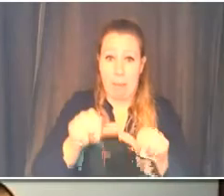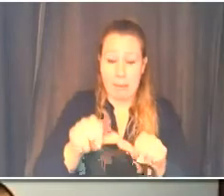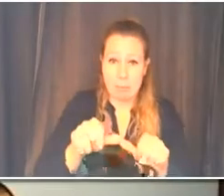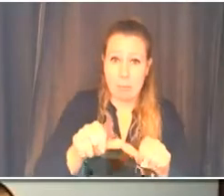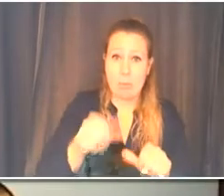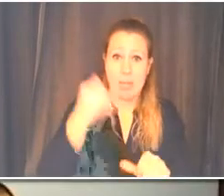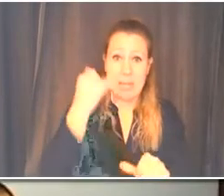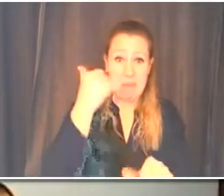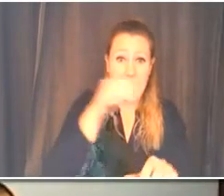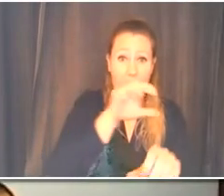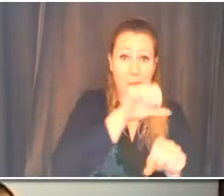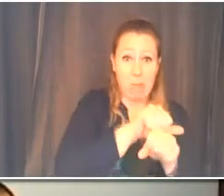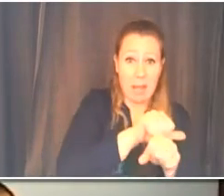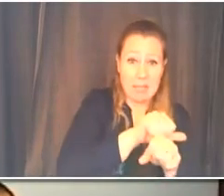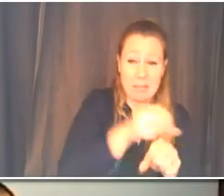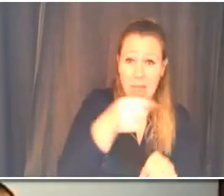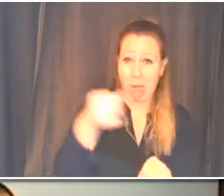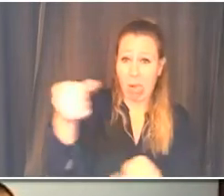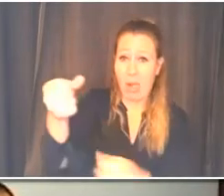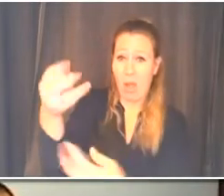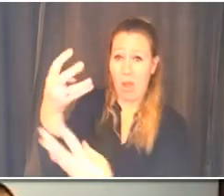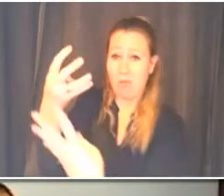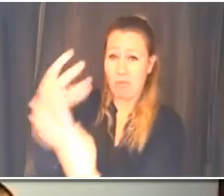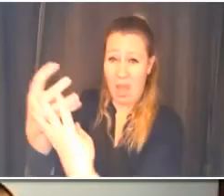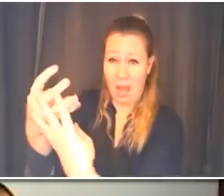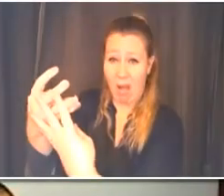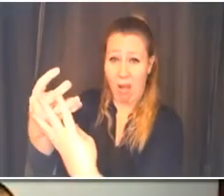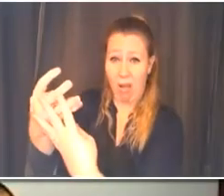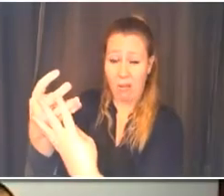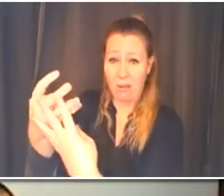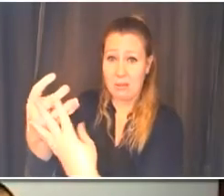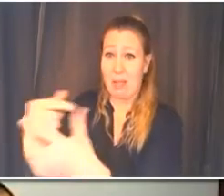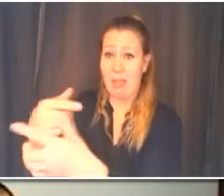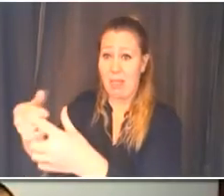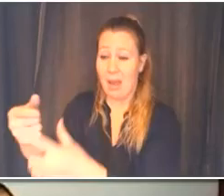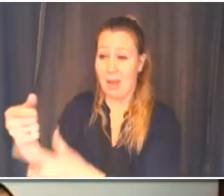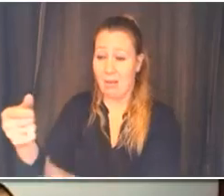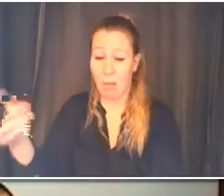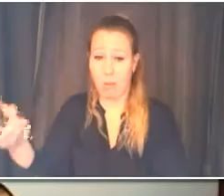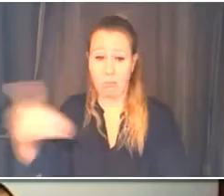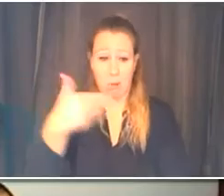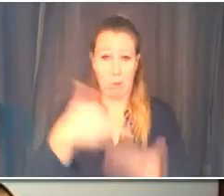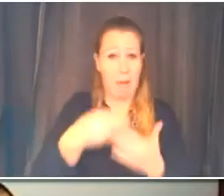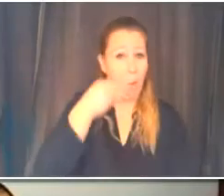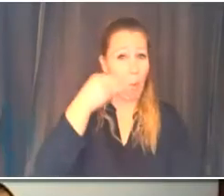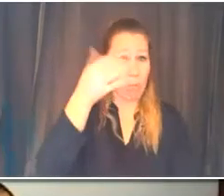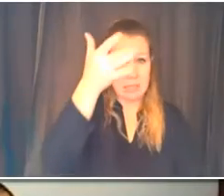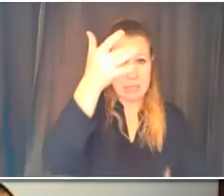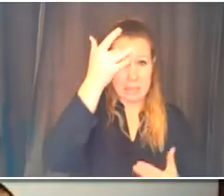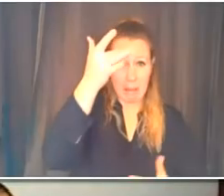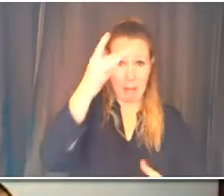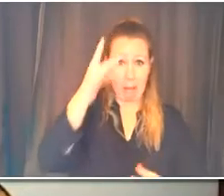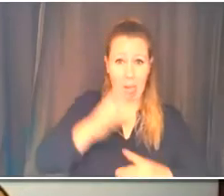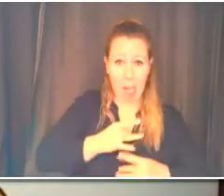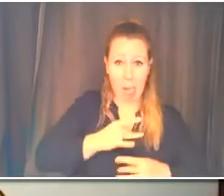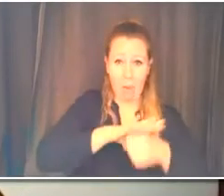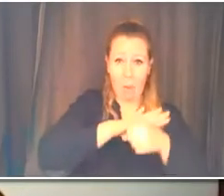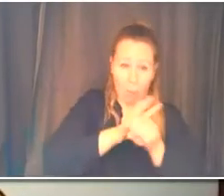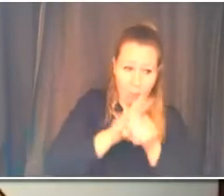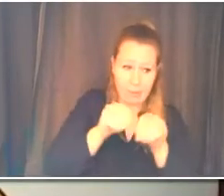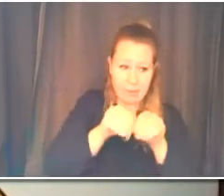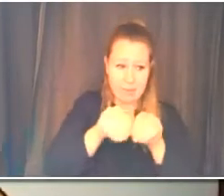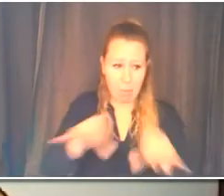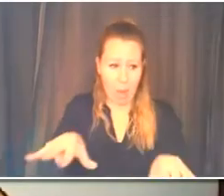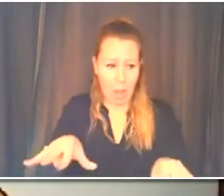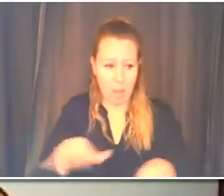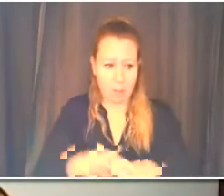should always try and make sure that they are safe um and we know that they're going to tell us if if if they really